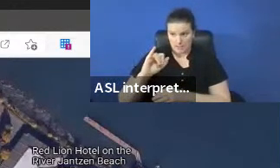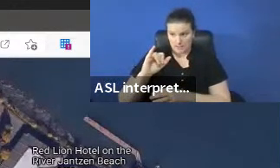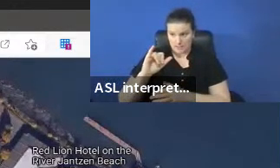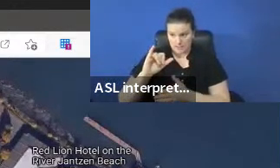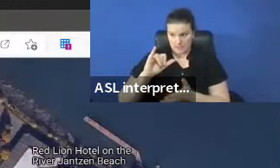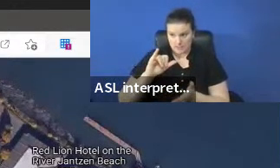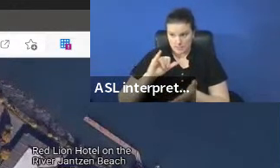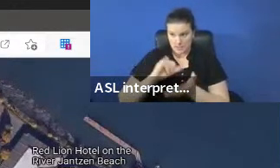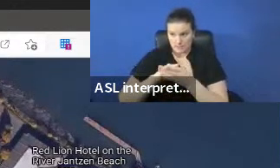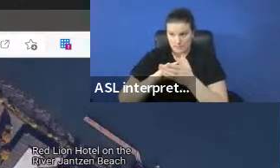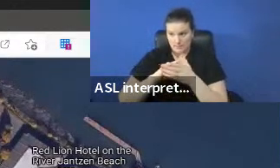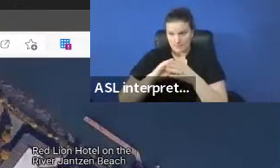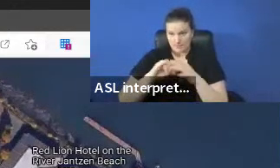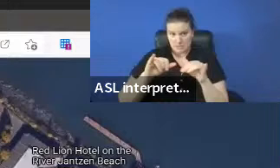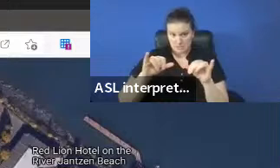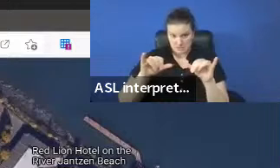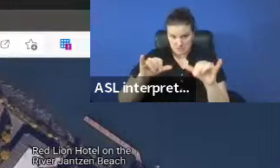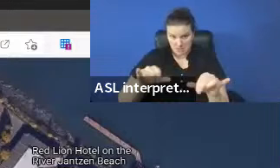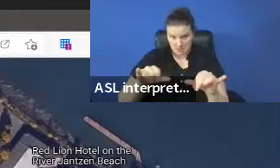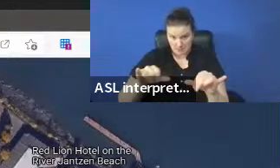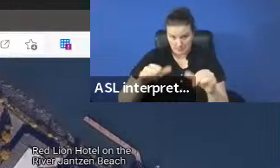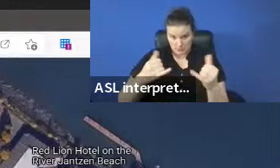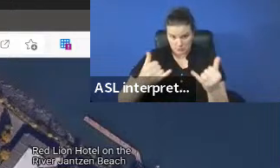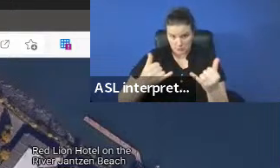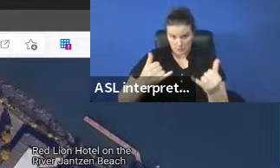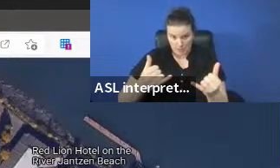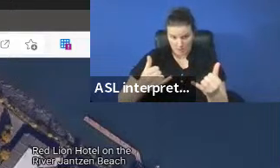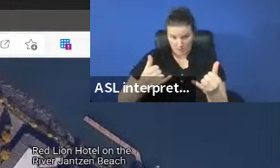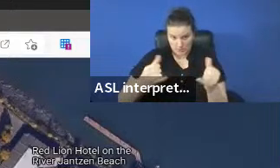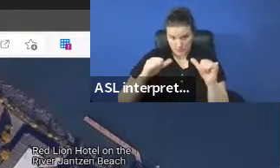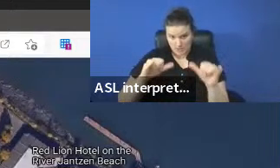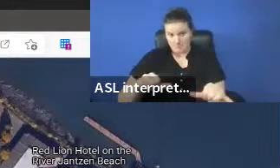be basically the same as it is today?